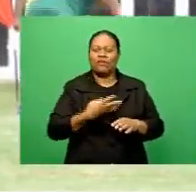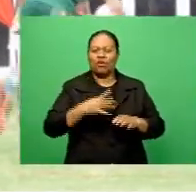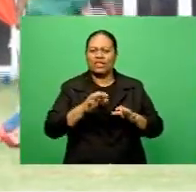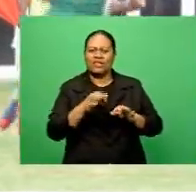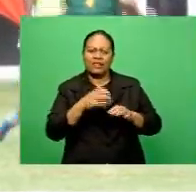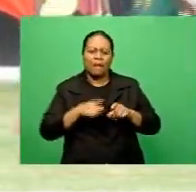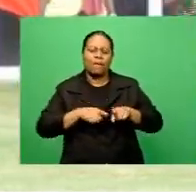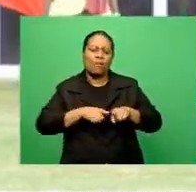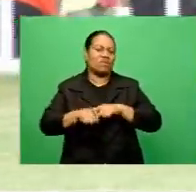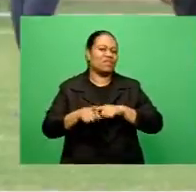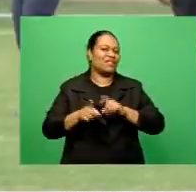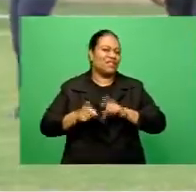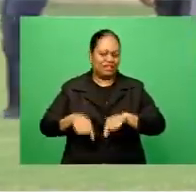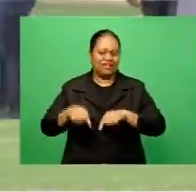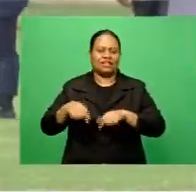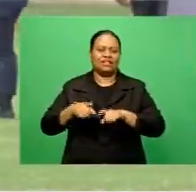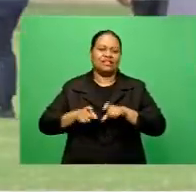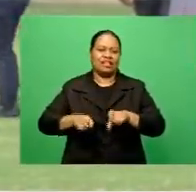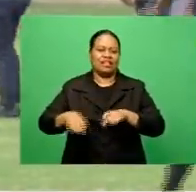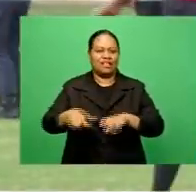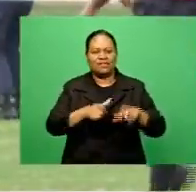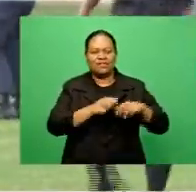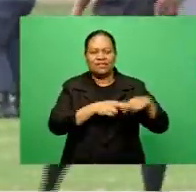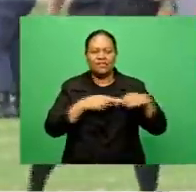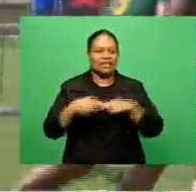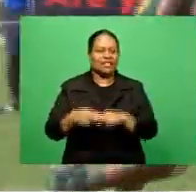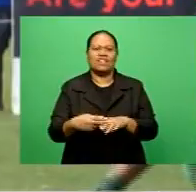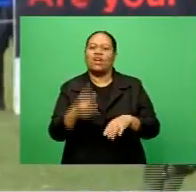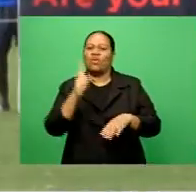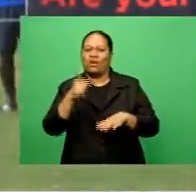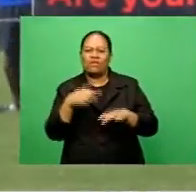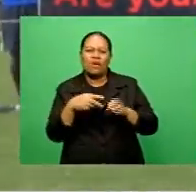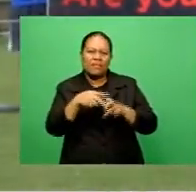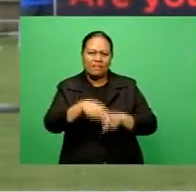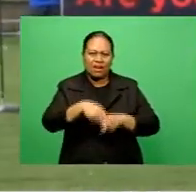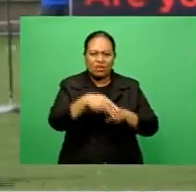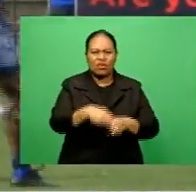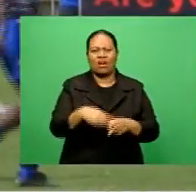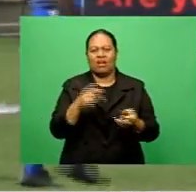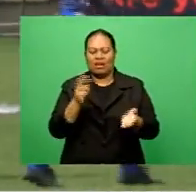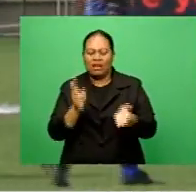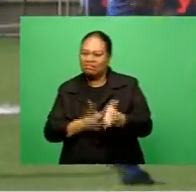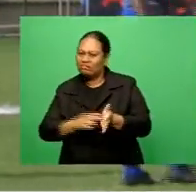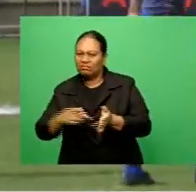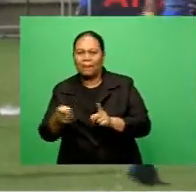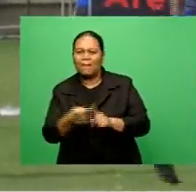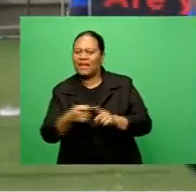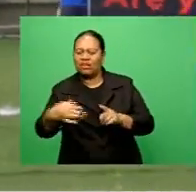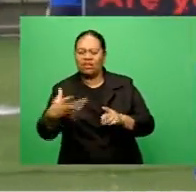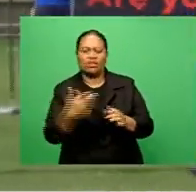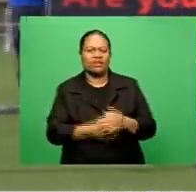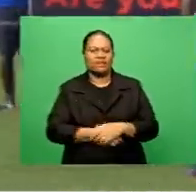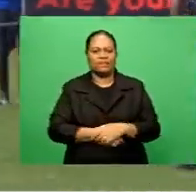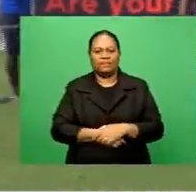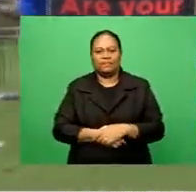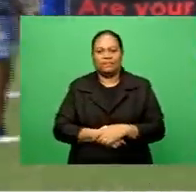resident Fijians, with the likes of Ratu Timothy Motokula, Pio Sethi, and Penioni